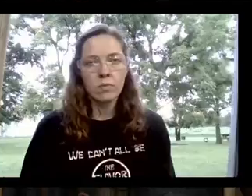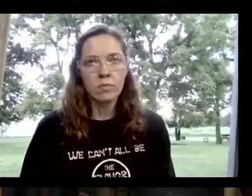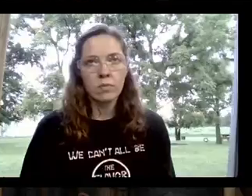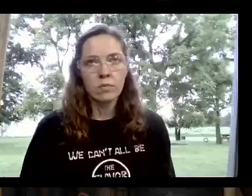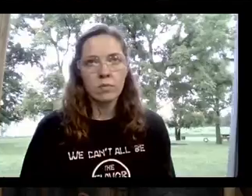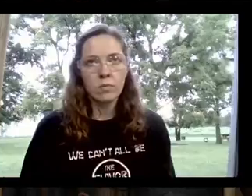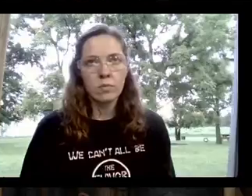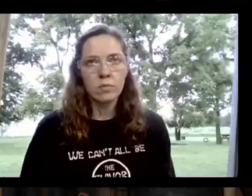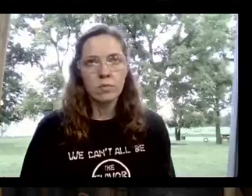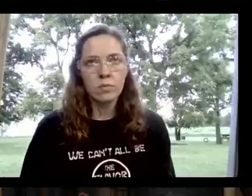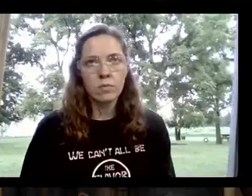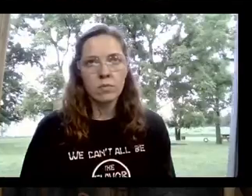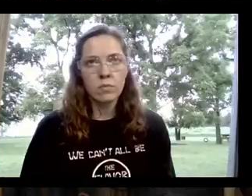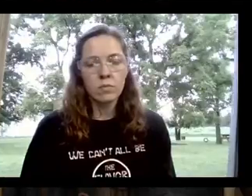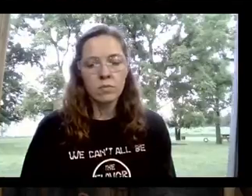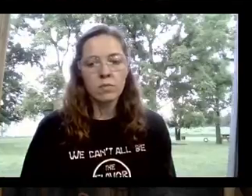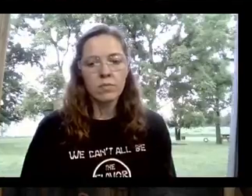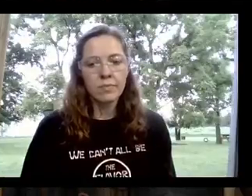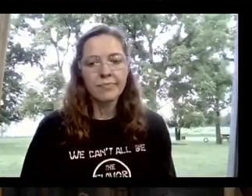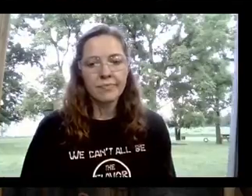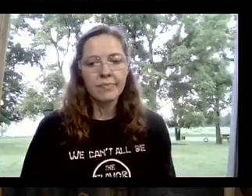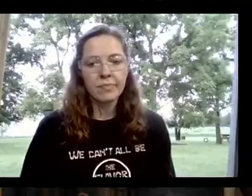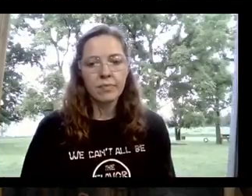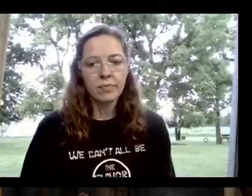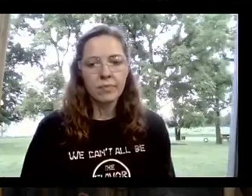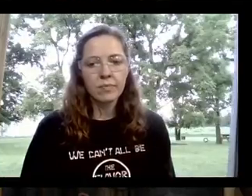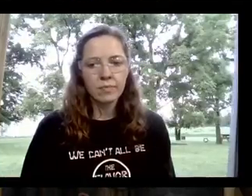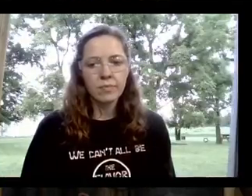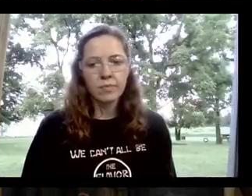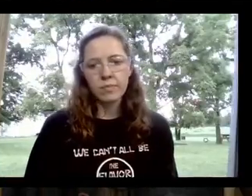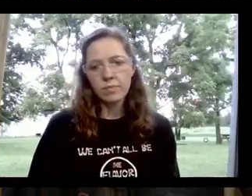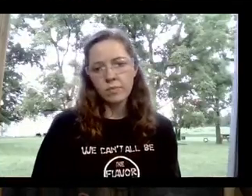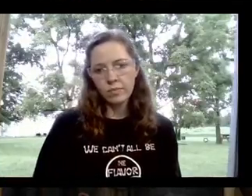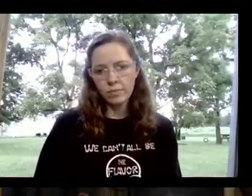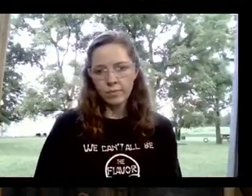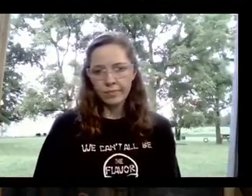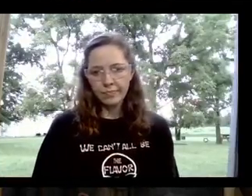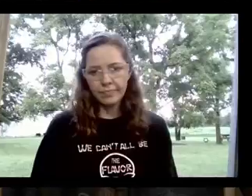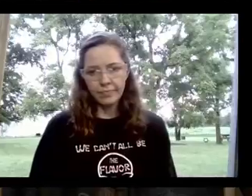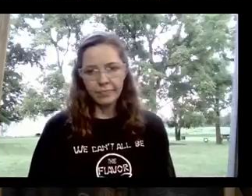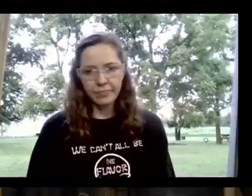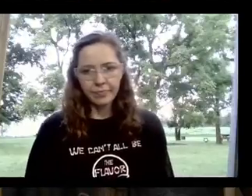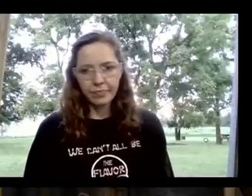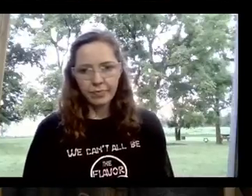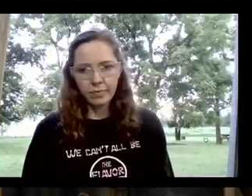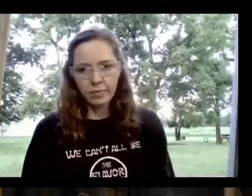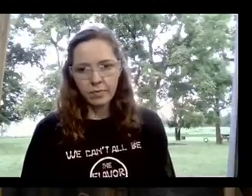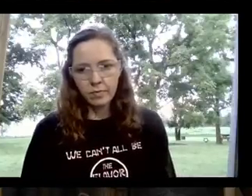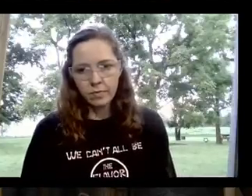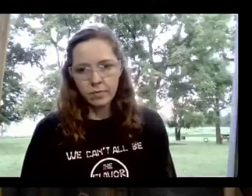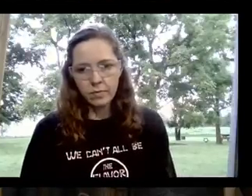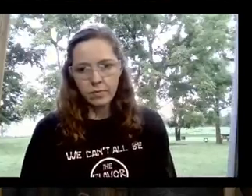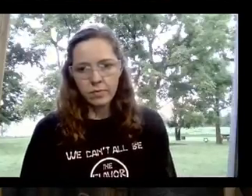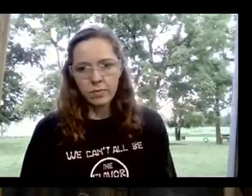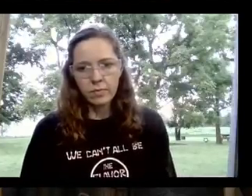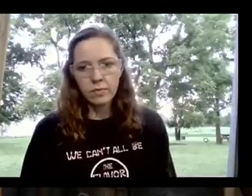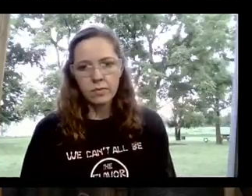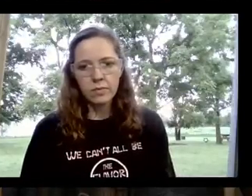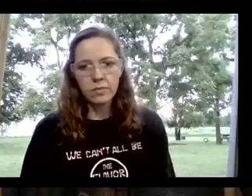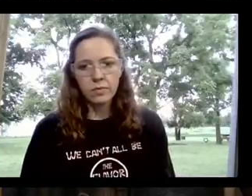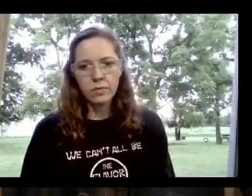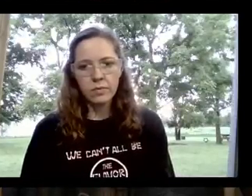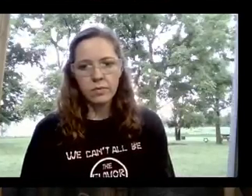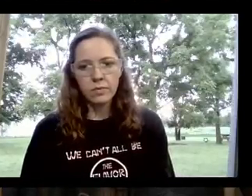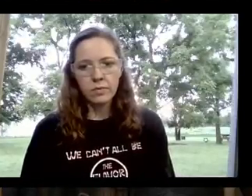basically just follow the directions on the jug, if you will. I haven't read up on it. It was my